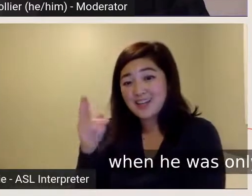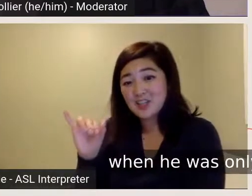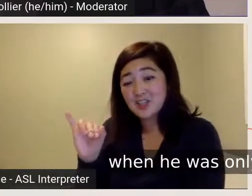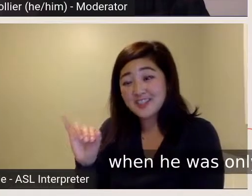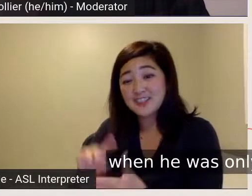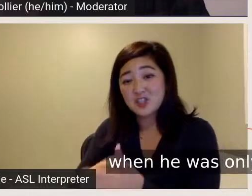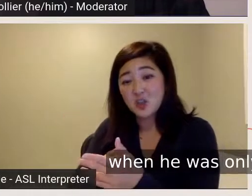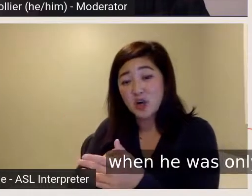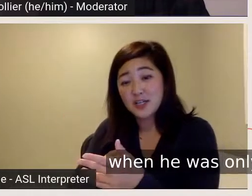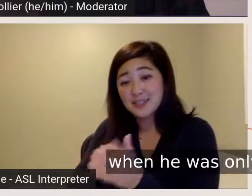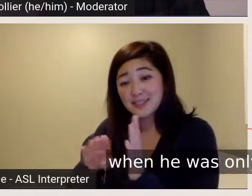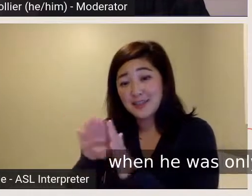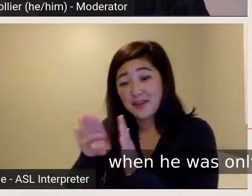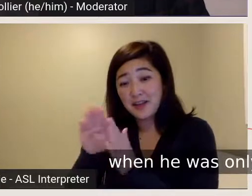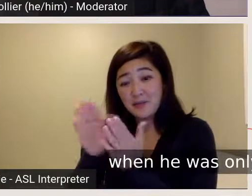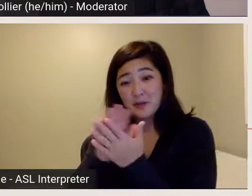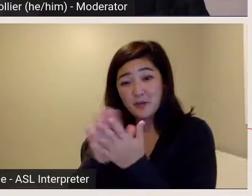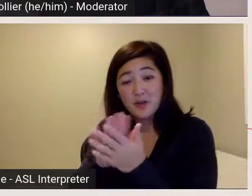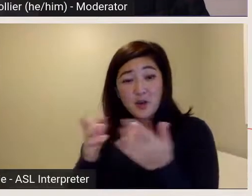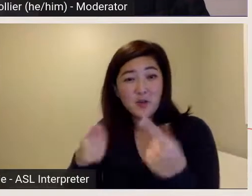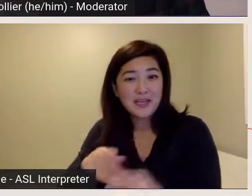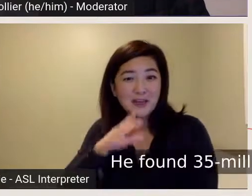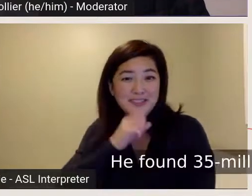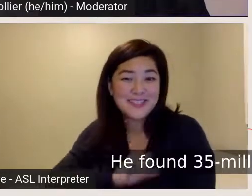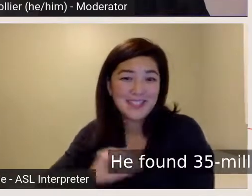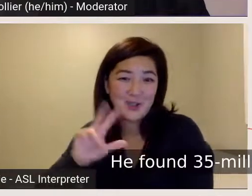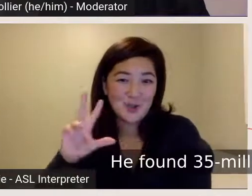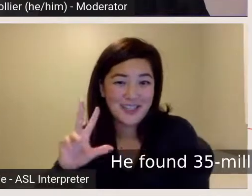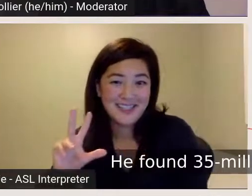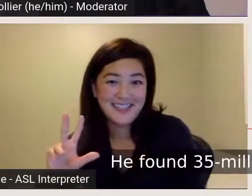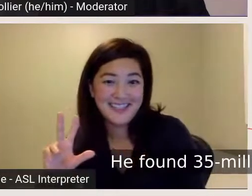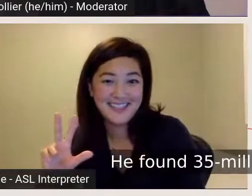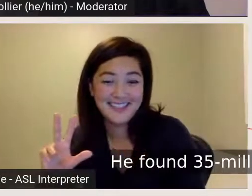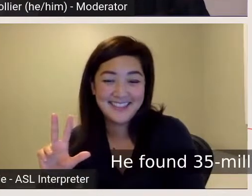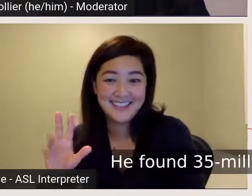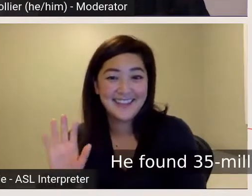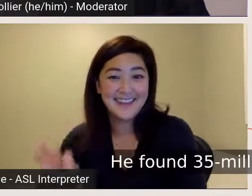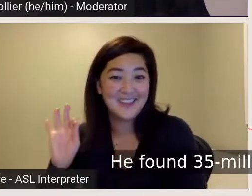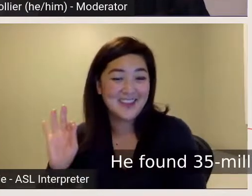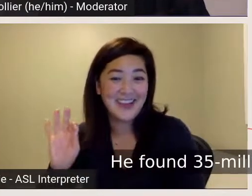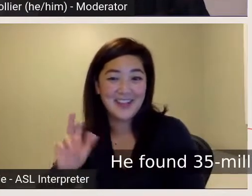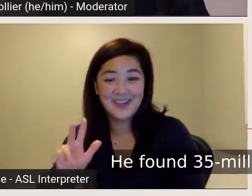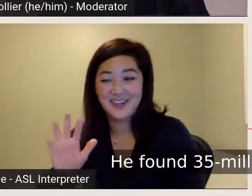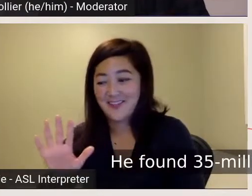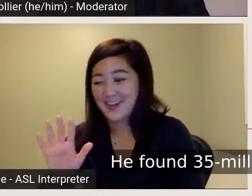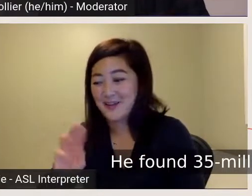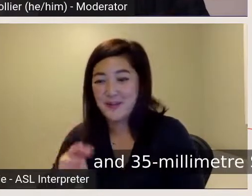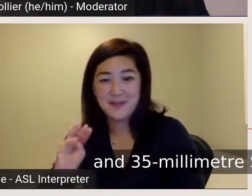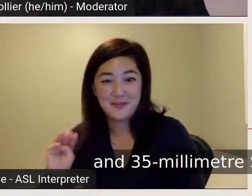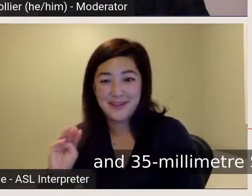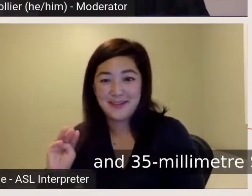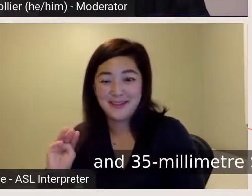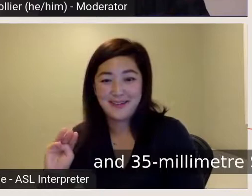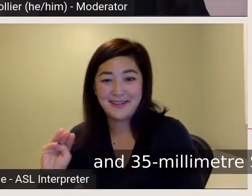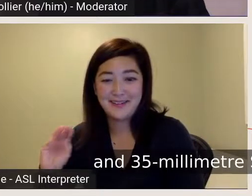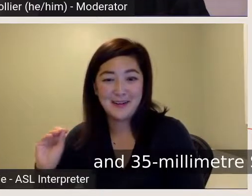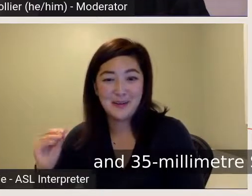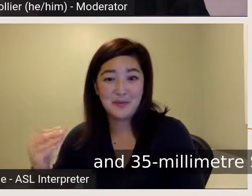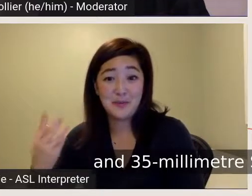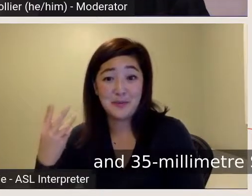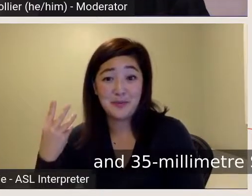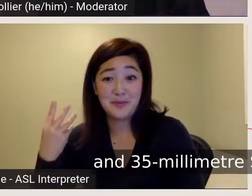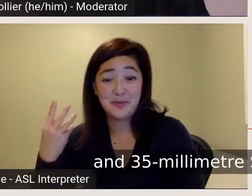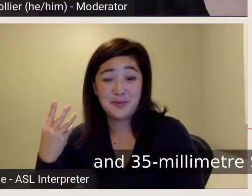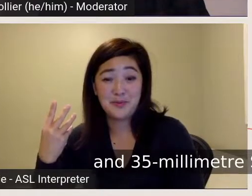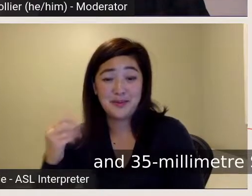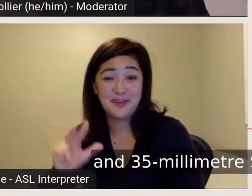he was only 3 years old. He found 35 millimeter projectors and